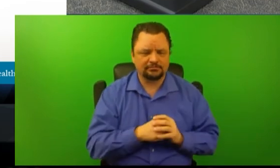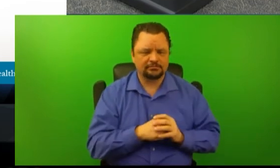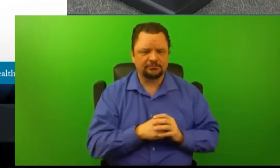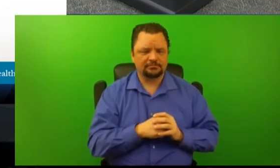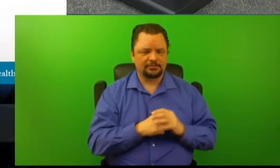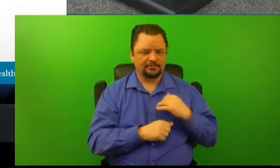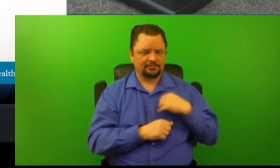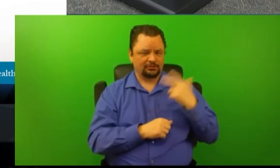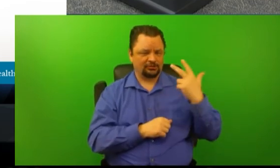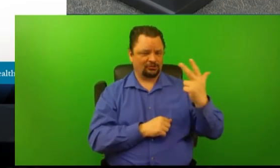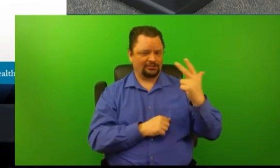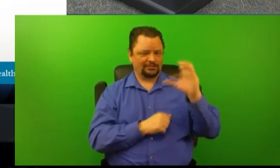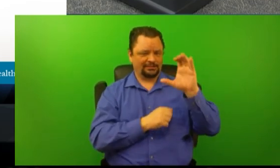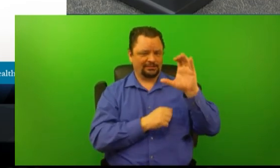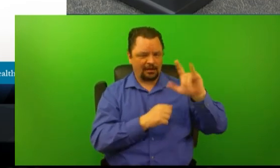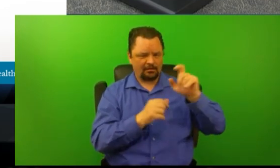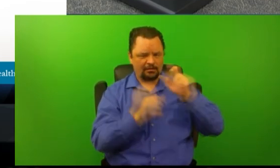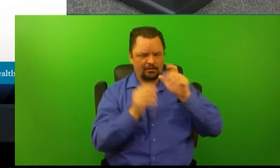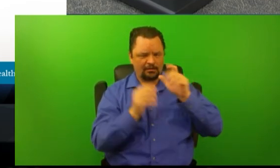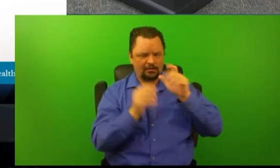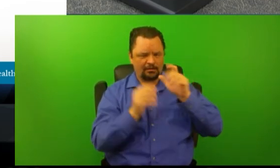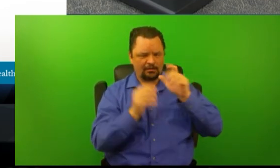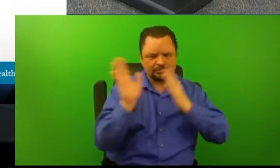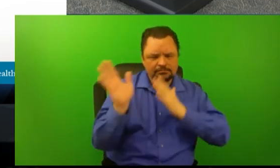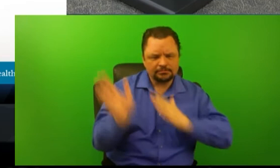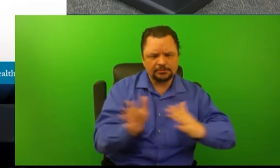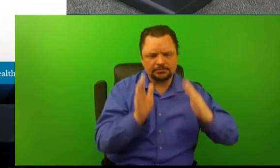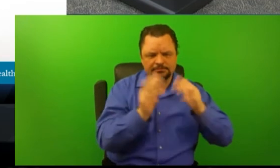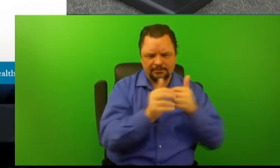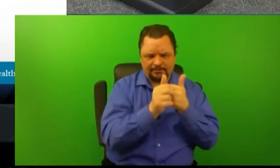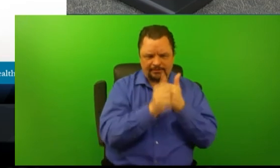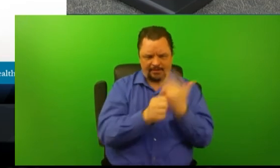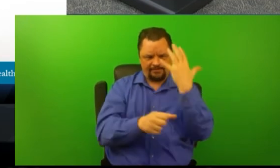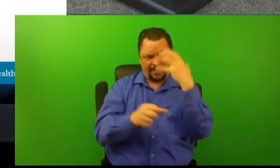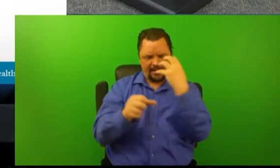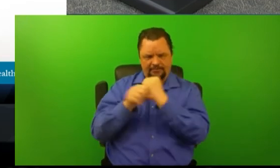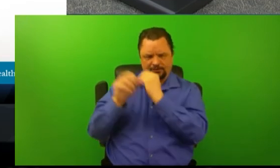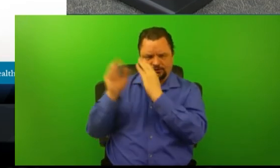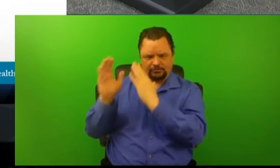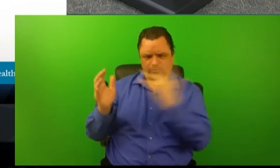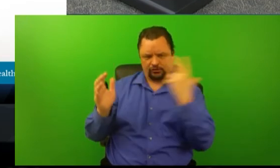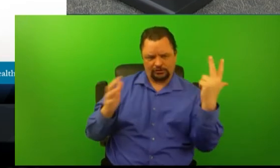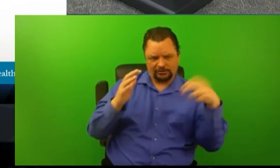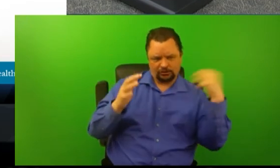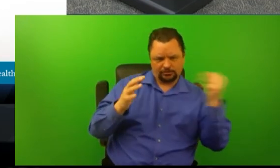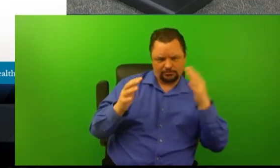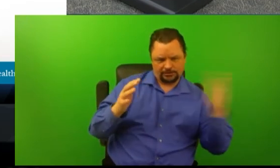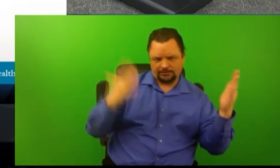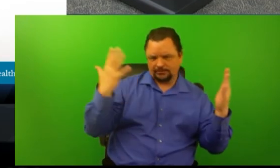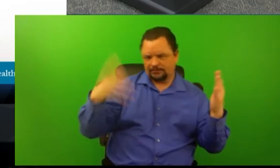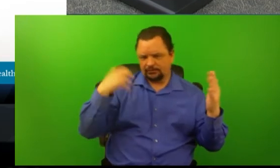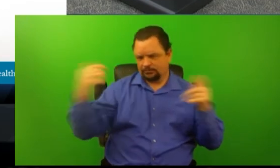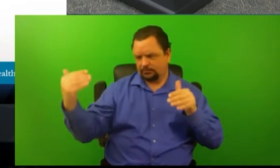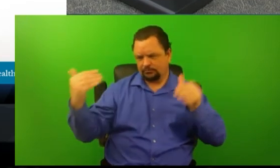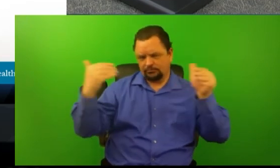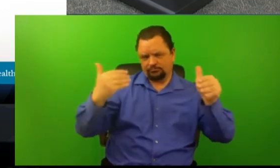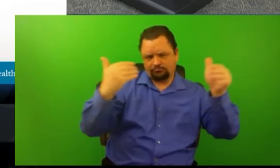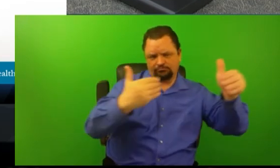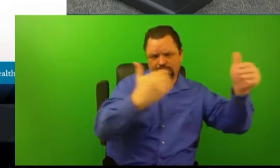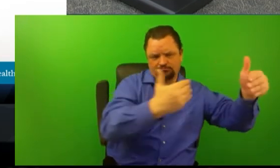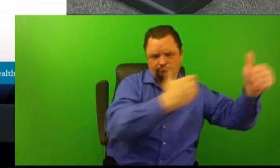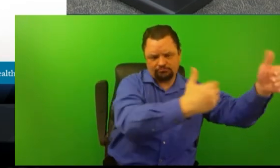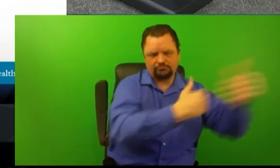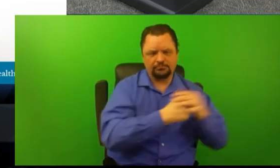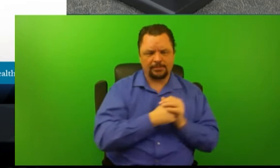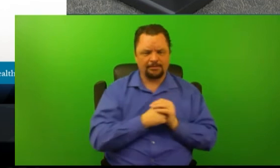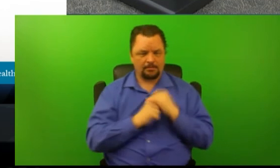on a 5-year cycle. And so we are hoping in time to find strategic alignment around those timelines.